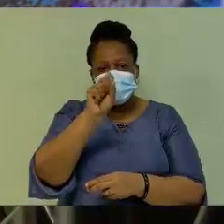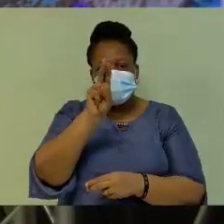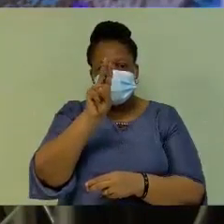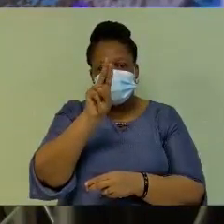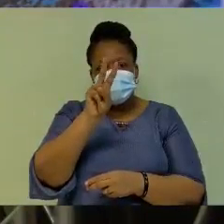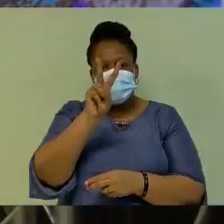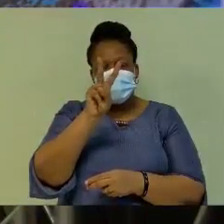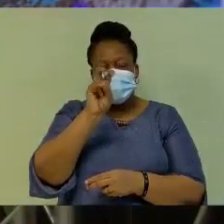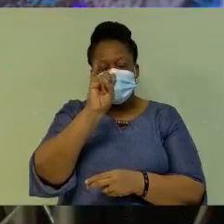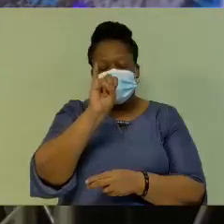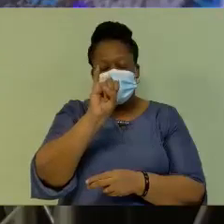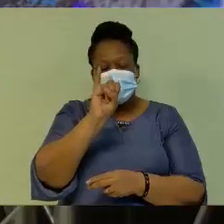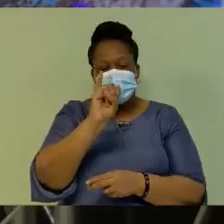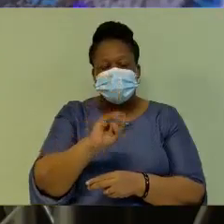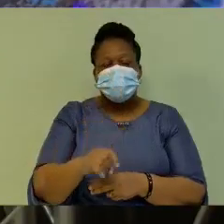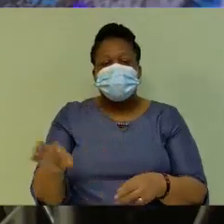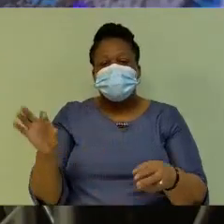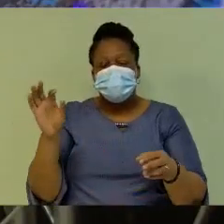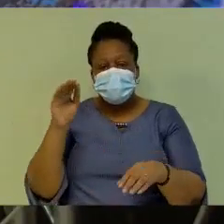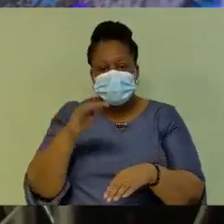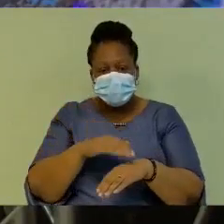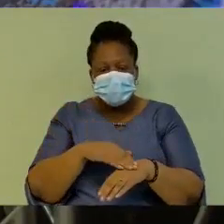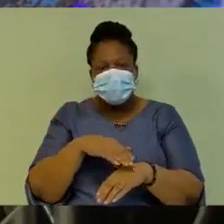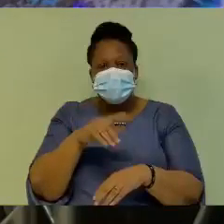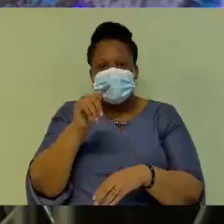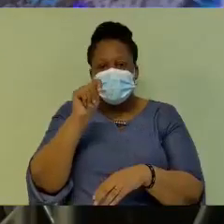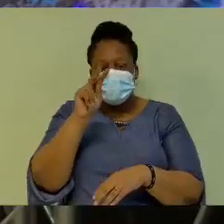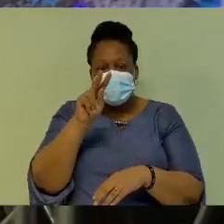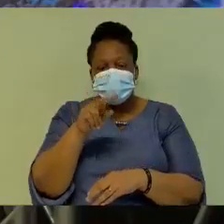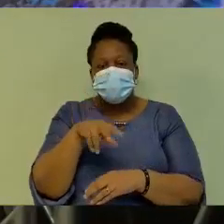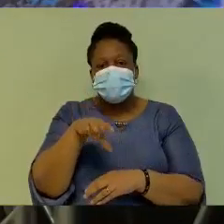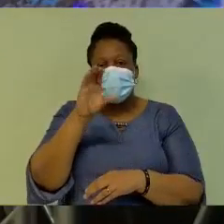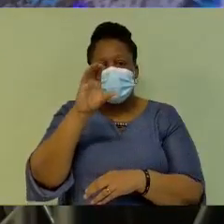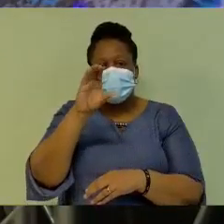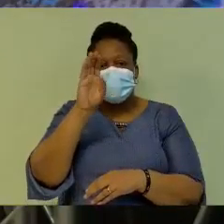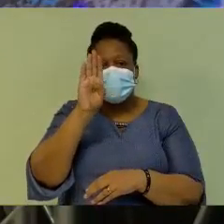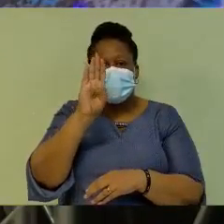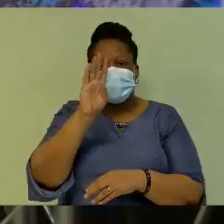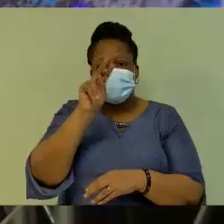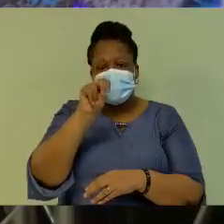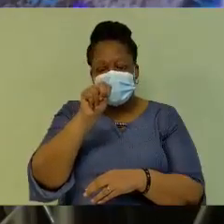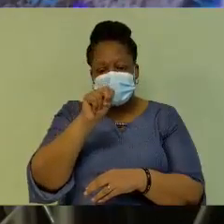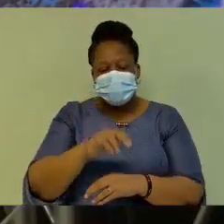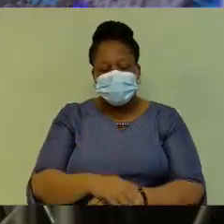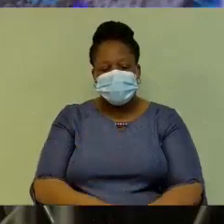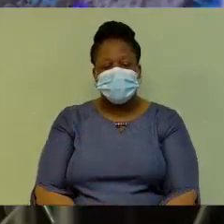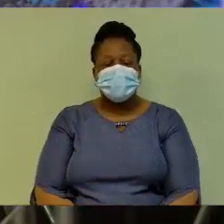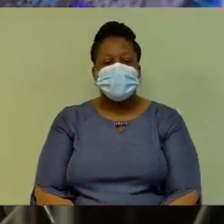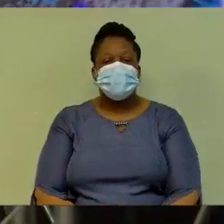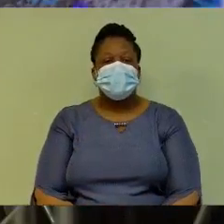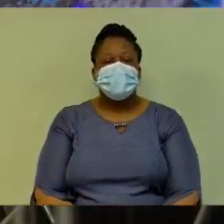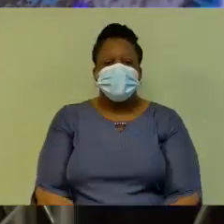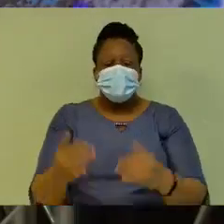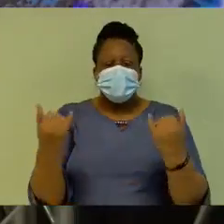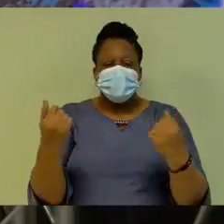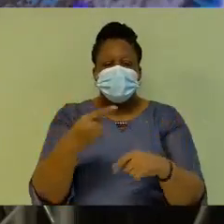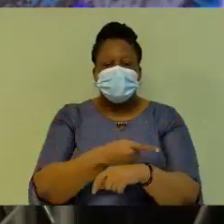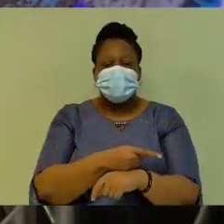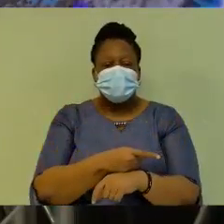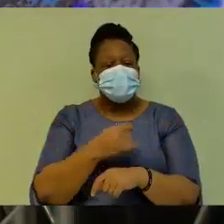via the Caribbean Broadcasting Network. A warm welcome to all of you. Today, of course, is a